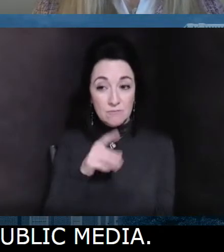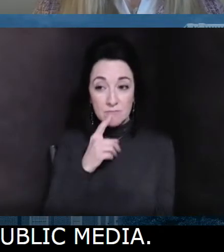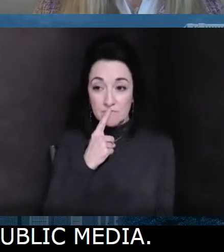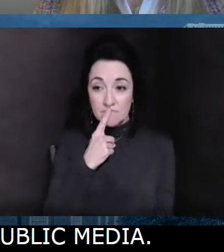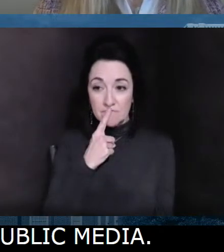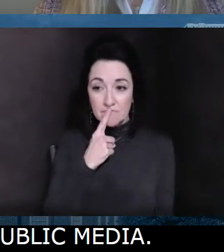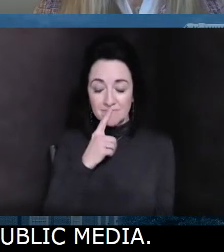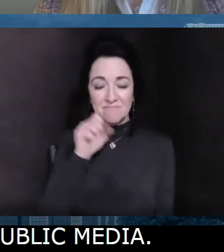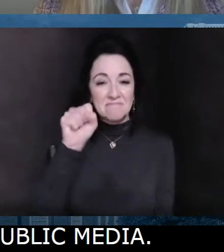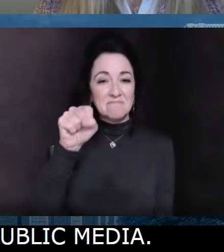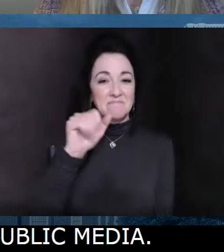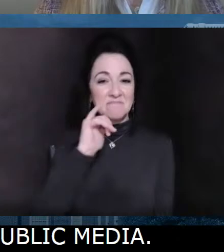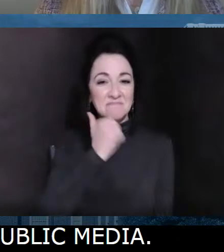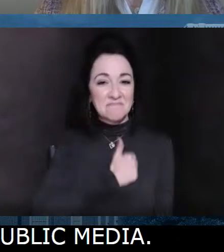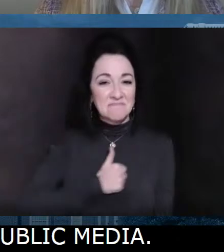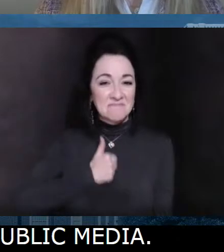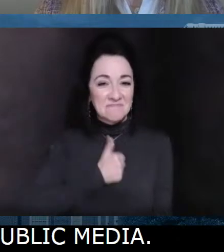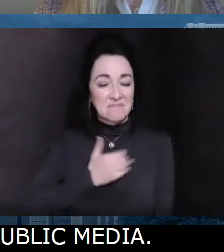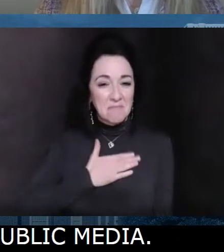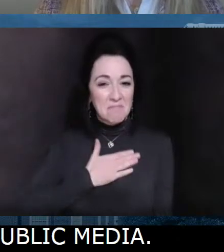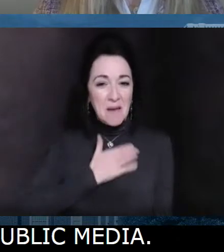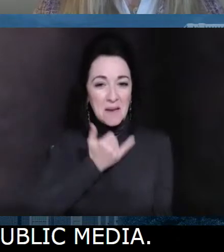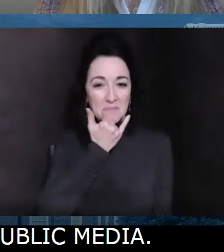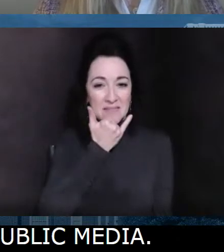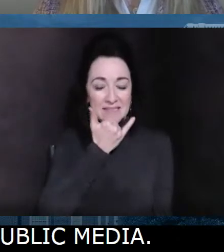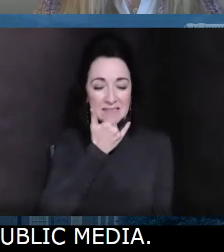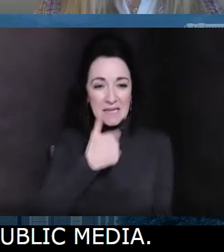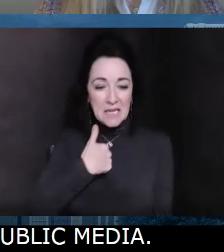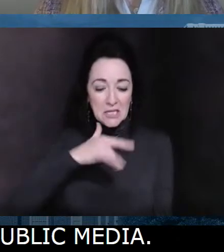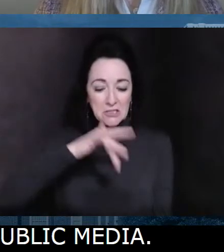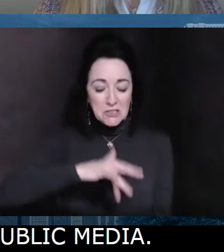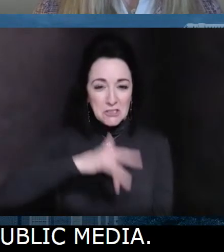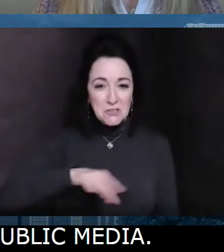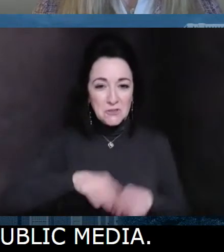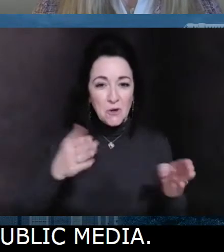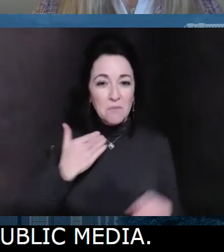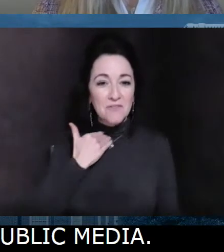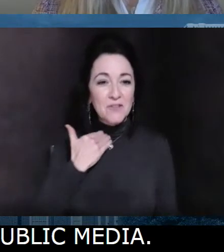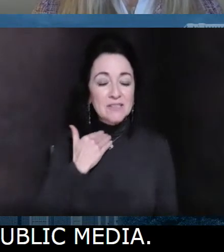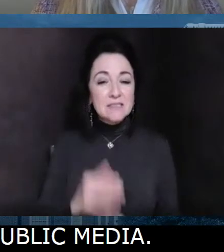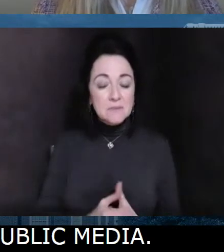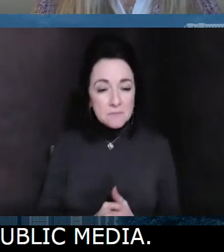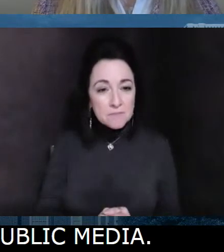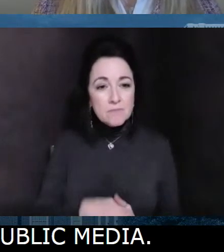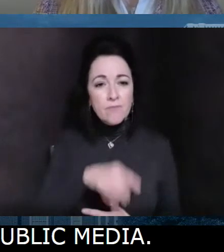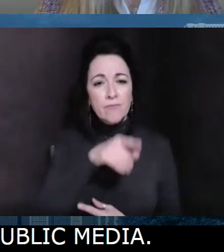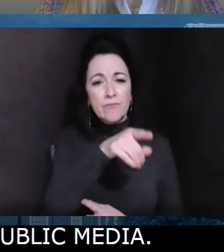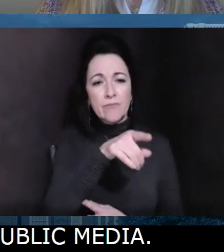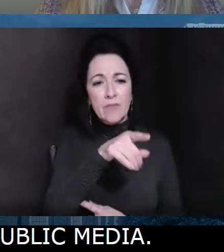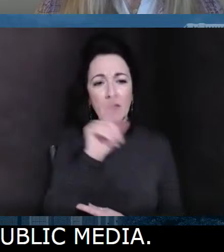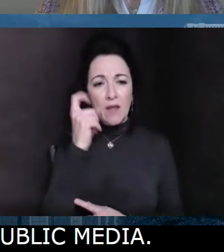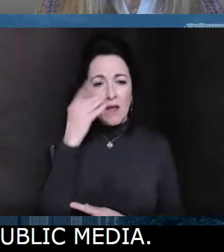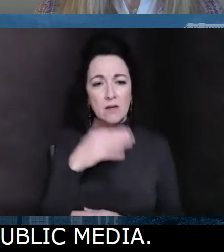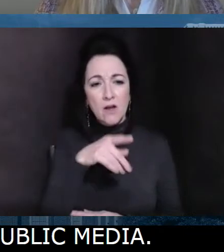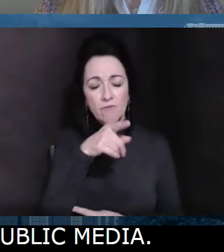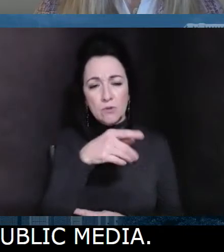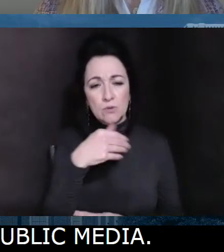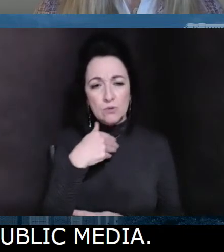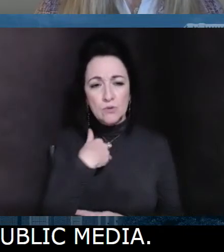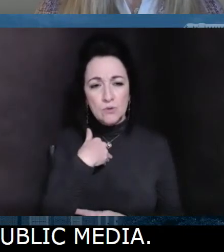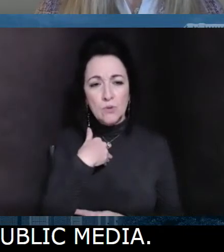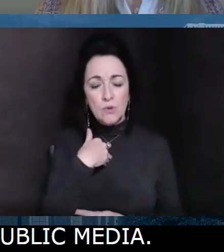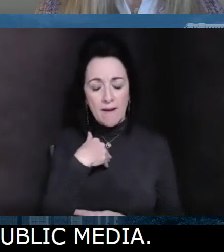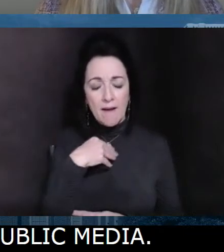My mistake. Hi, everyone, and thank you. Governor, your executive order from a couple weeks ago deploying the Delaware